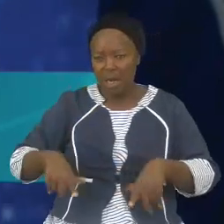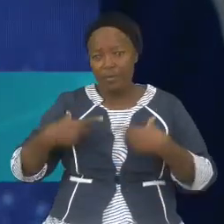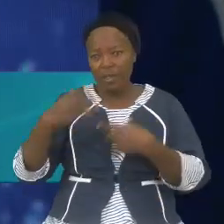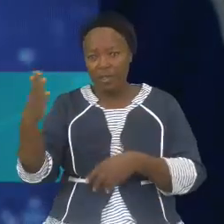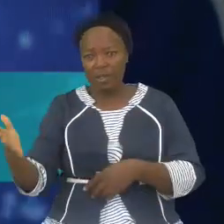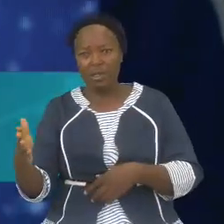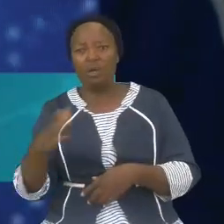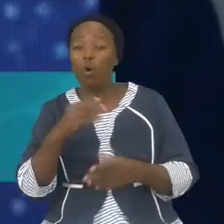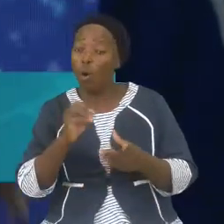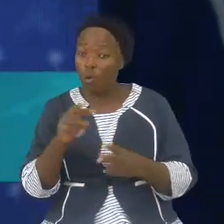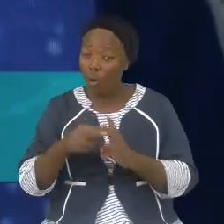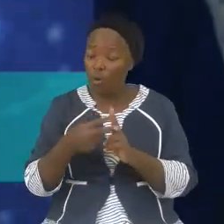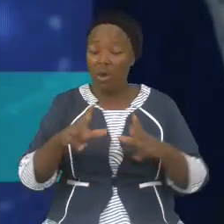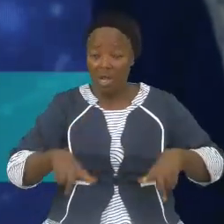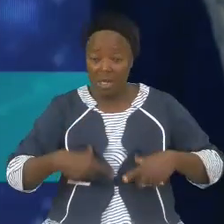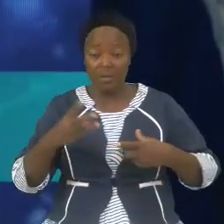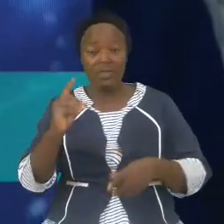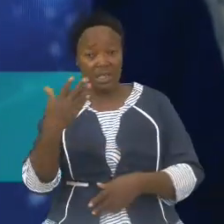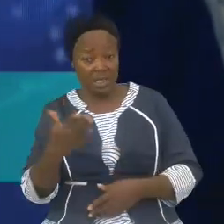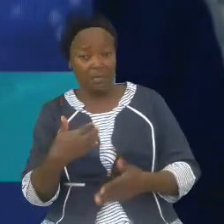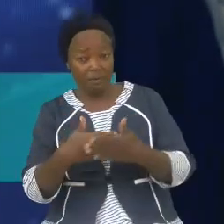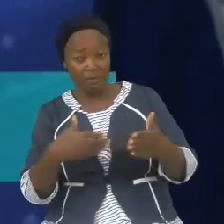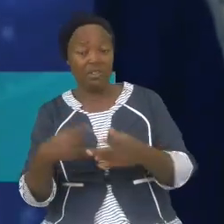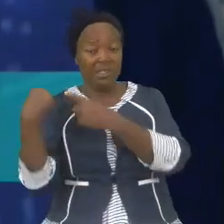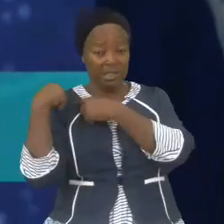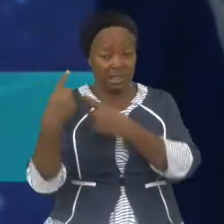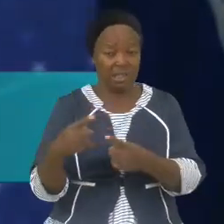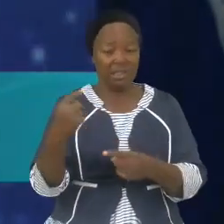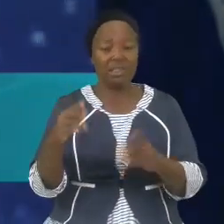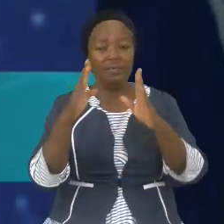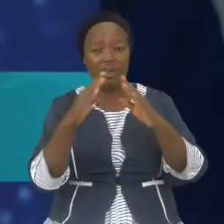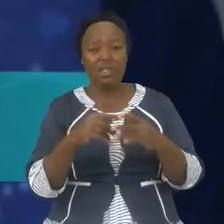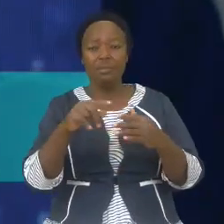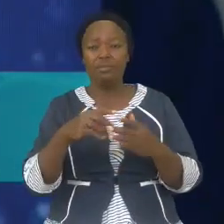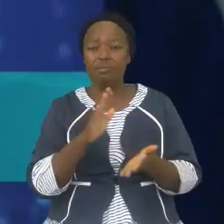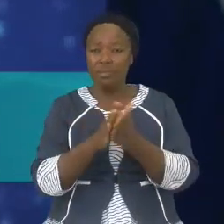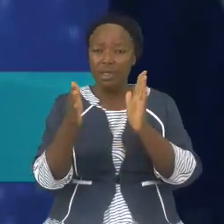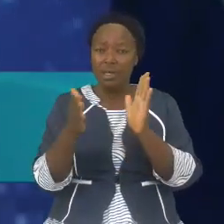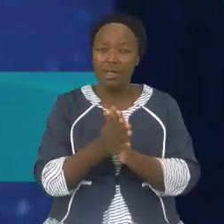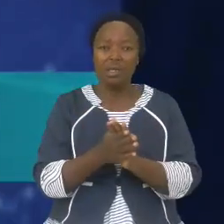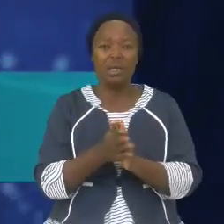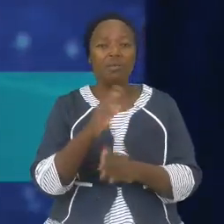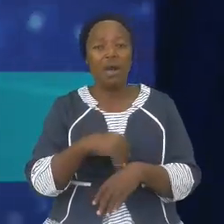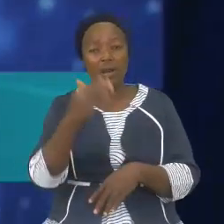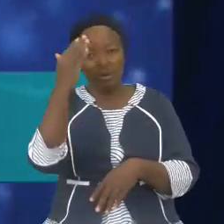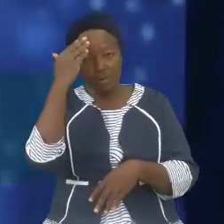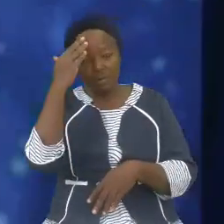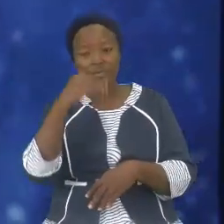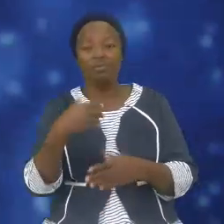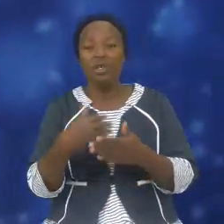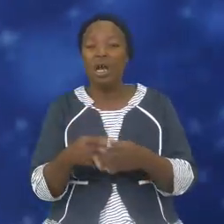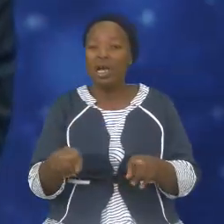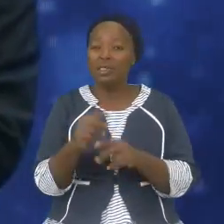have lived here since the village, became a recognized village, has there